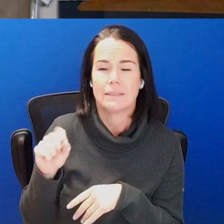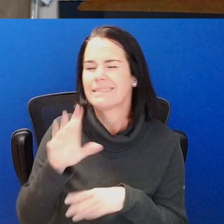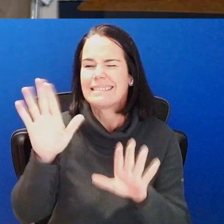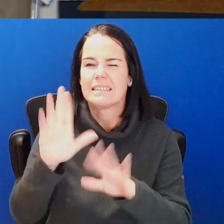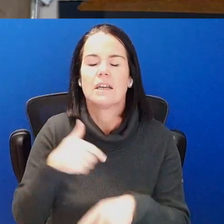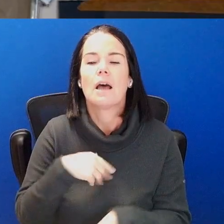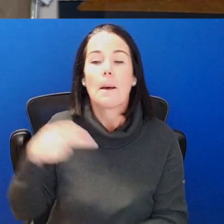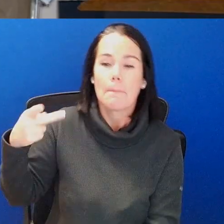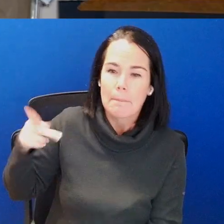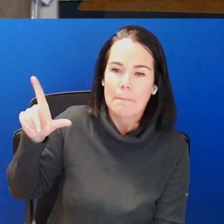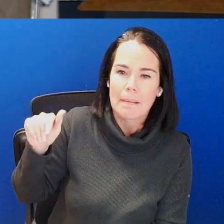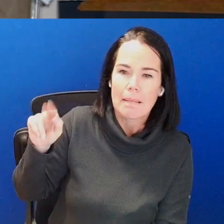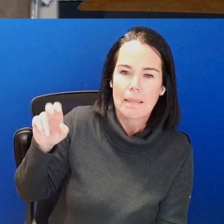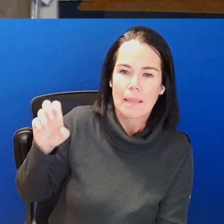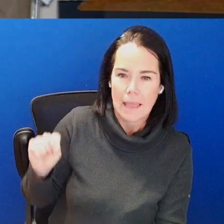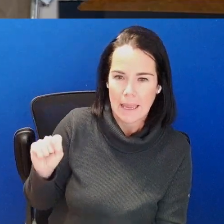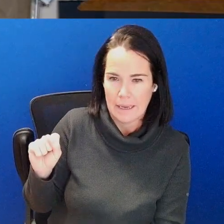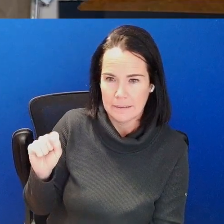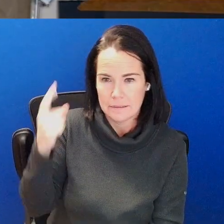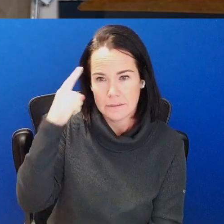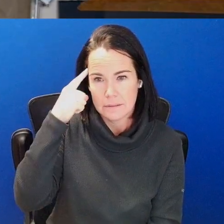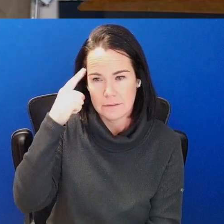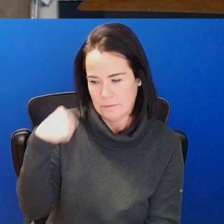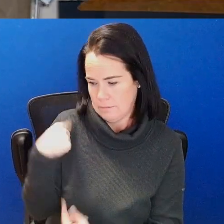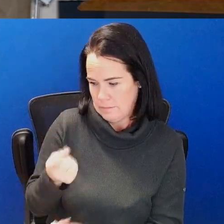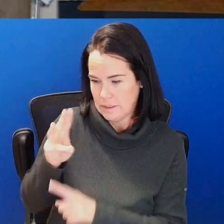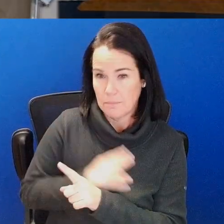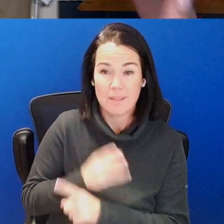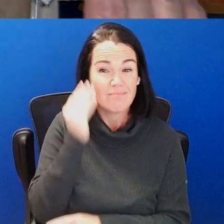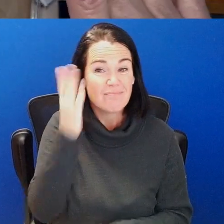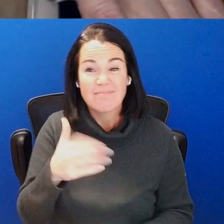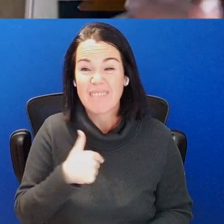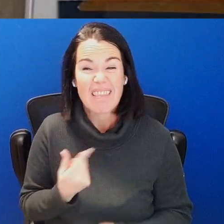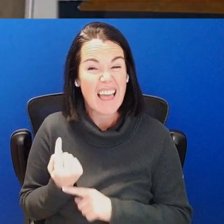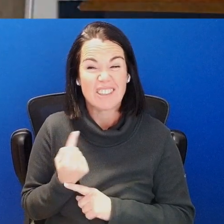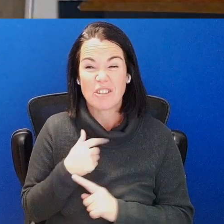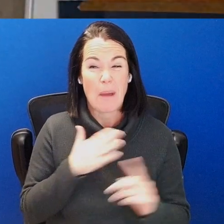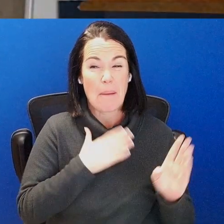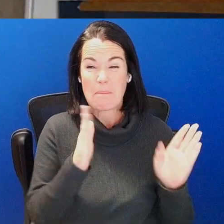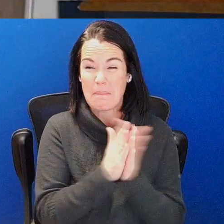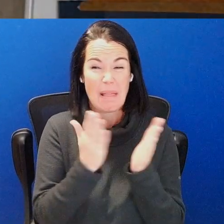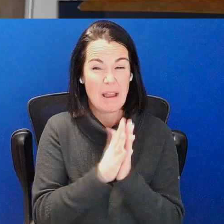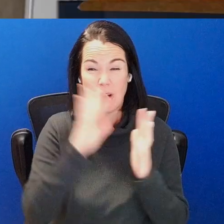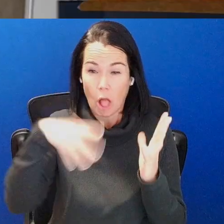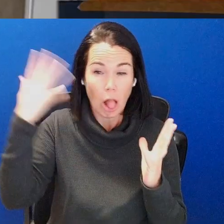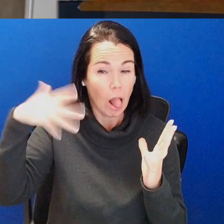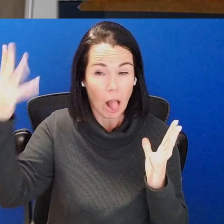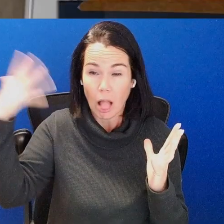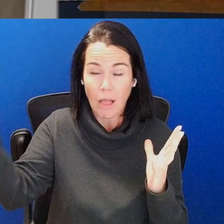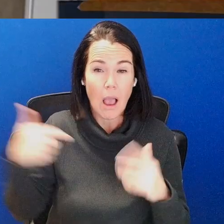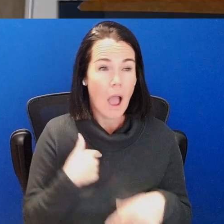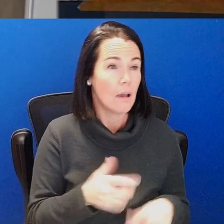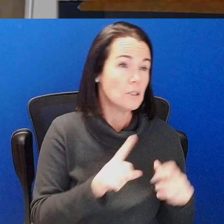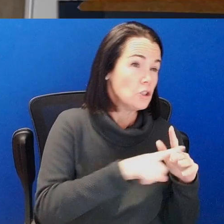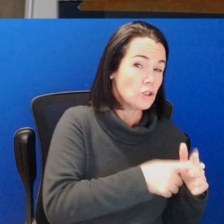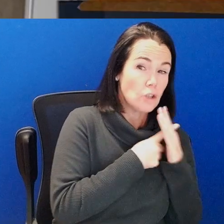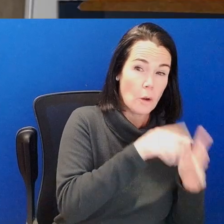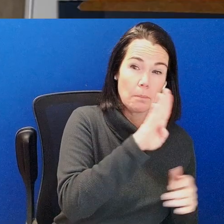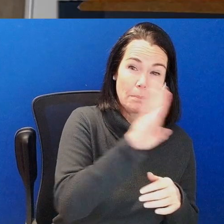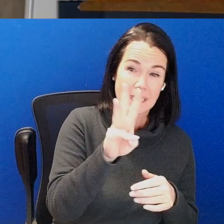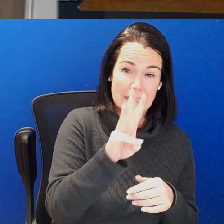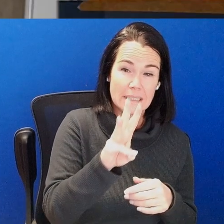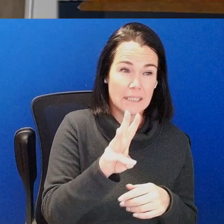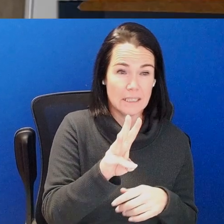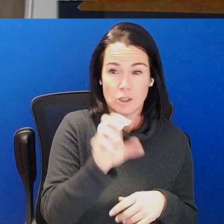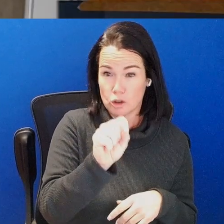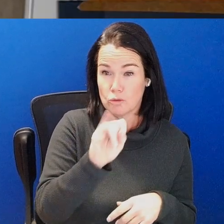for the last 6 months. Last year was like planner chaos for me. I jumped between planners. I was at a B6